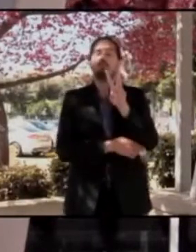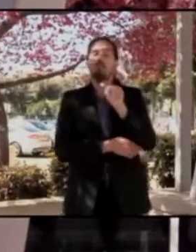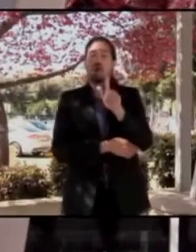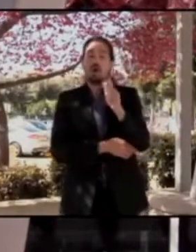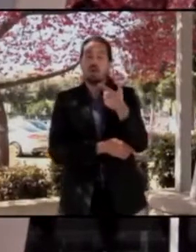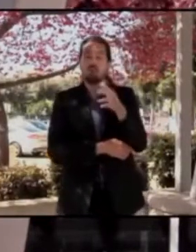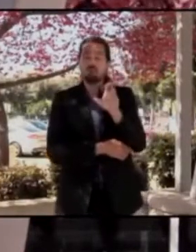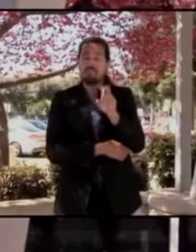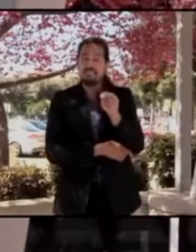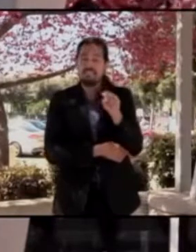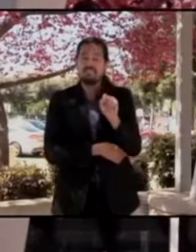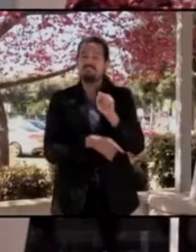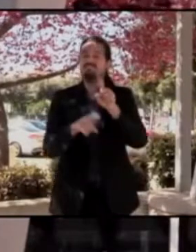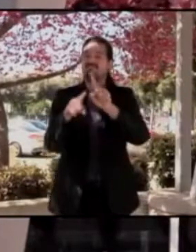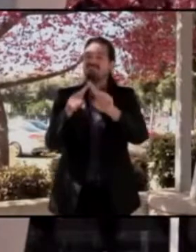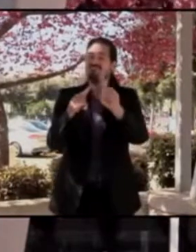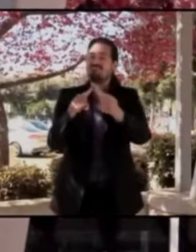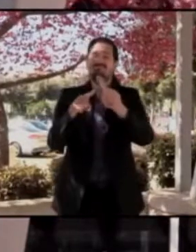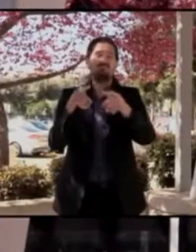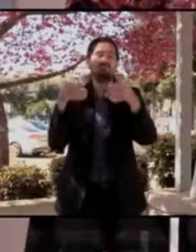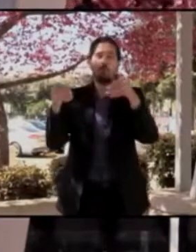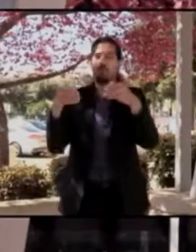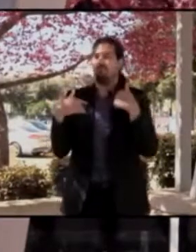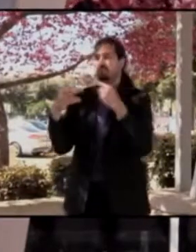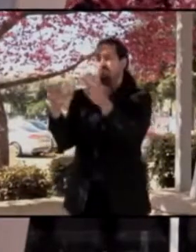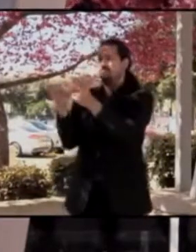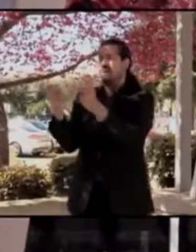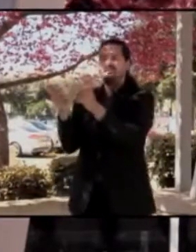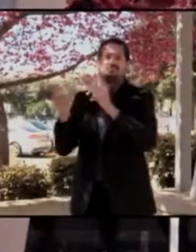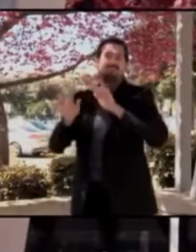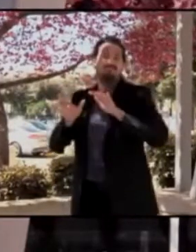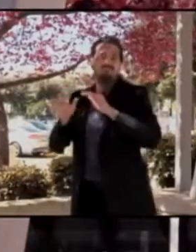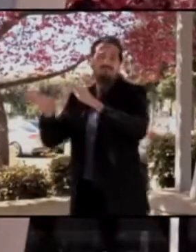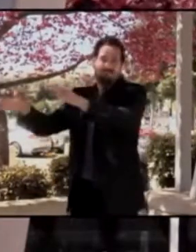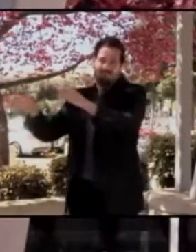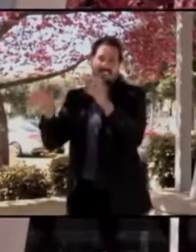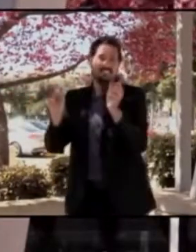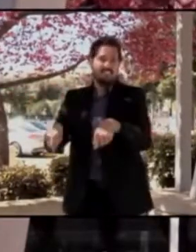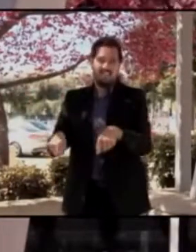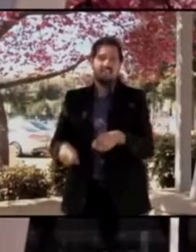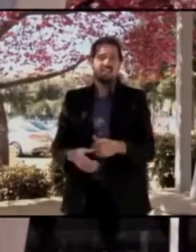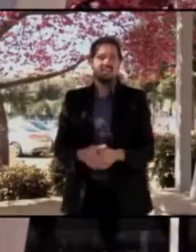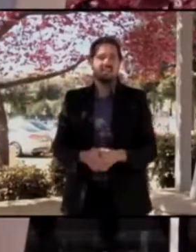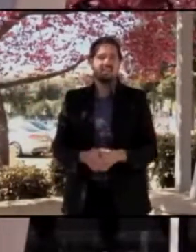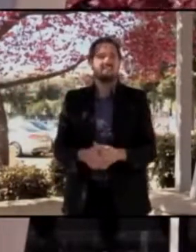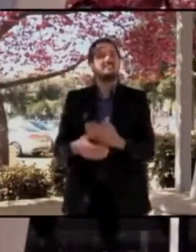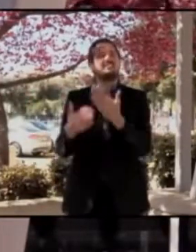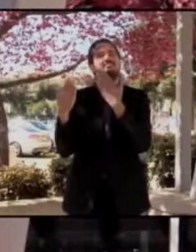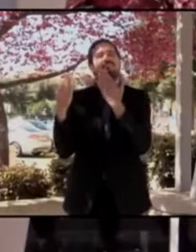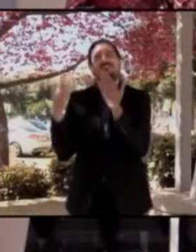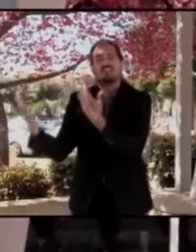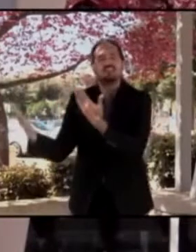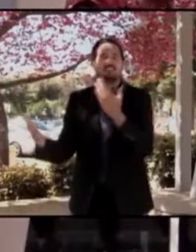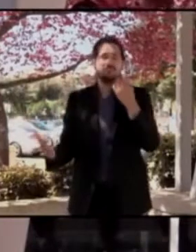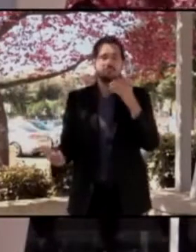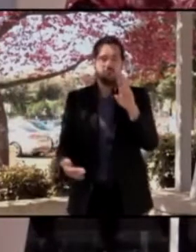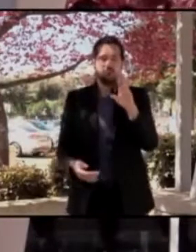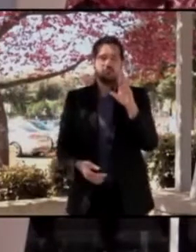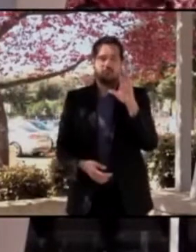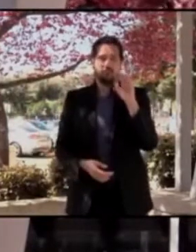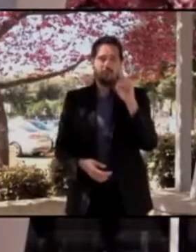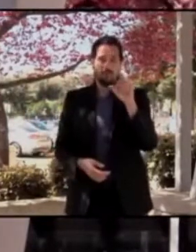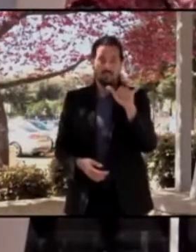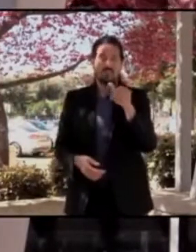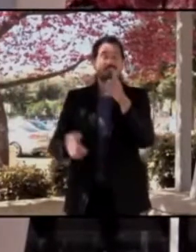to join Dr. Cody and Supervisor Wasserman to again celebrate this moment, but to also realize it's